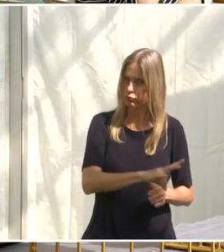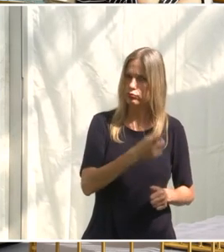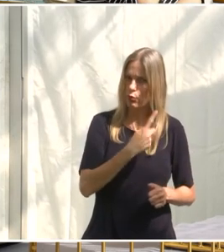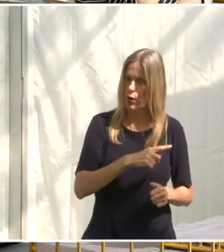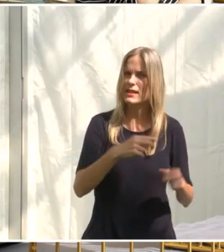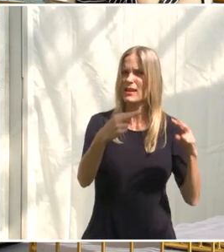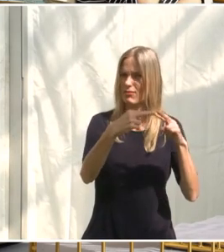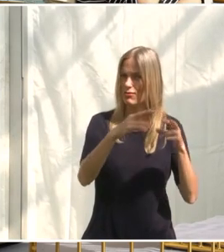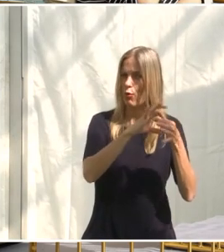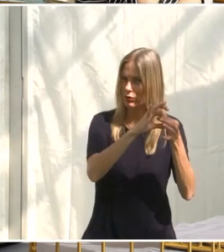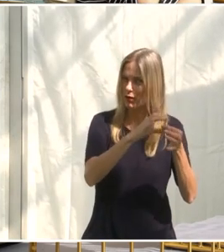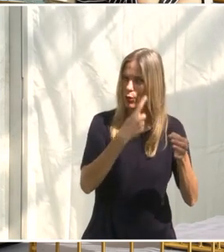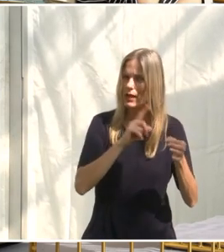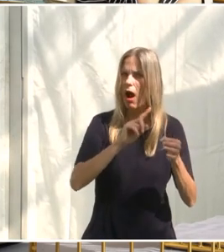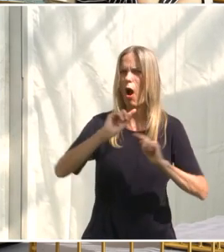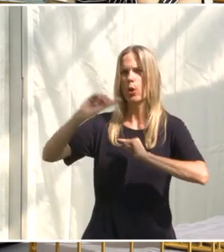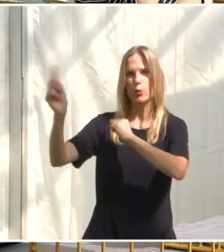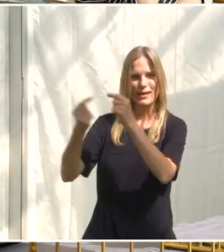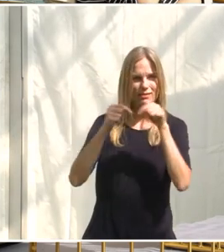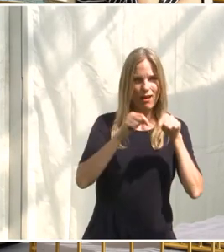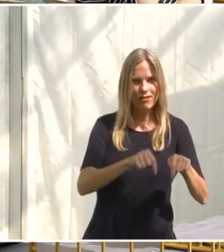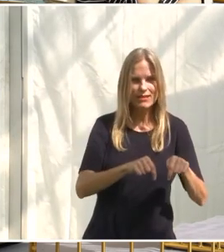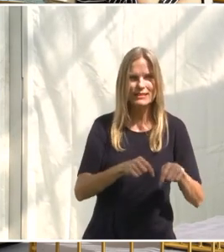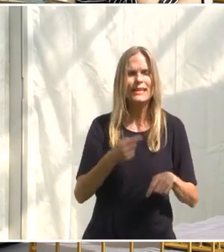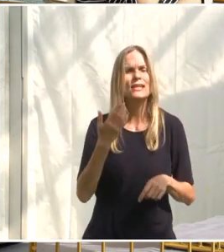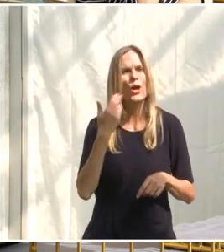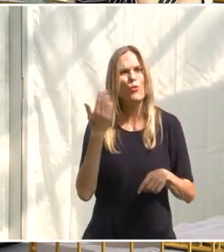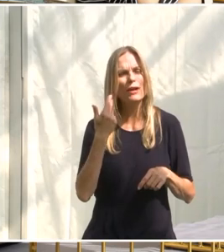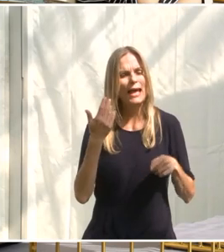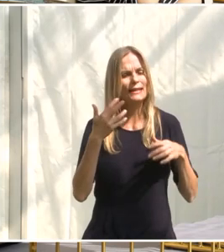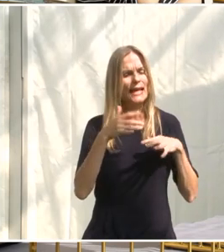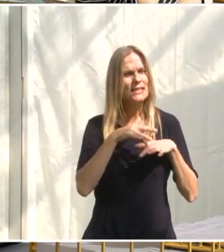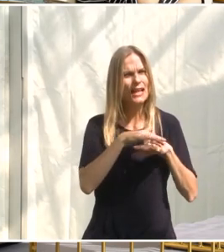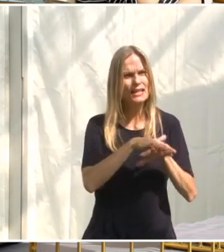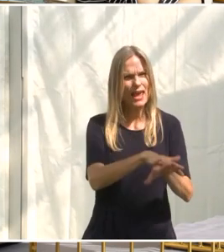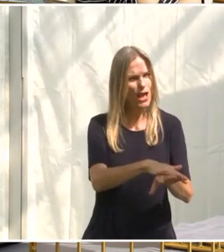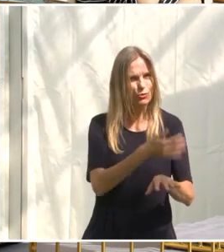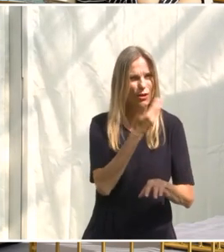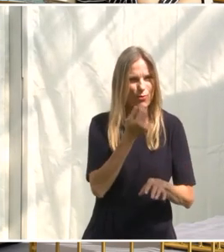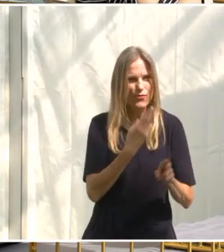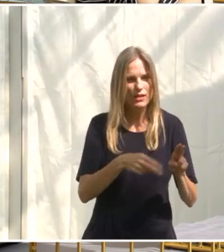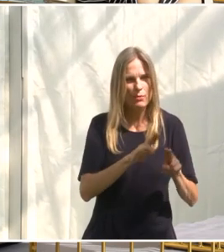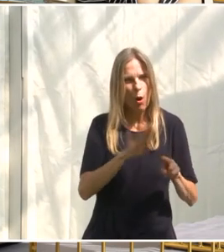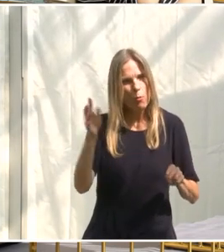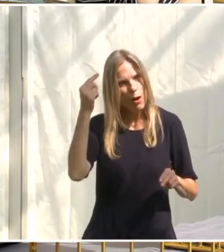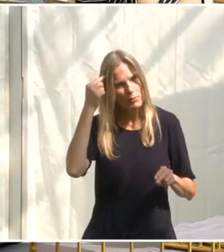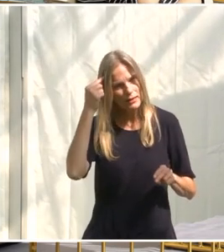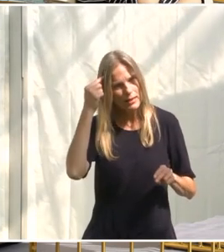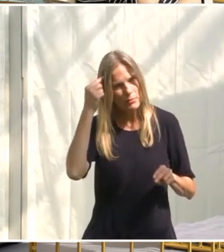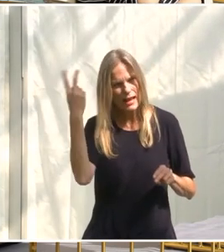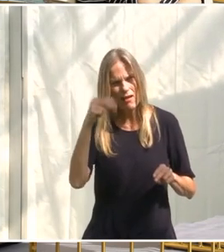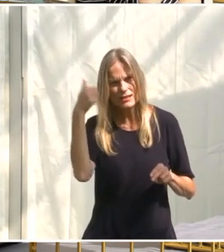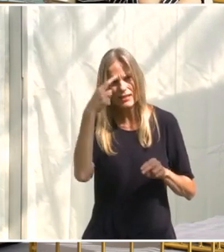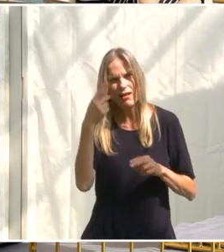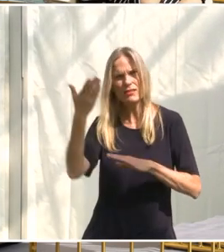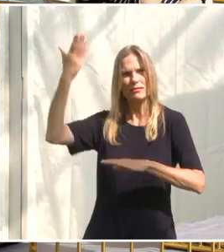not super easy to come back and integrate into the life because their mentality was maybe 20 years ago, and